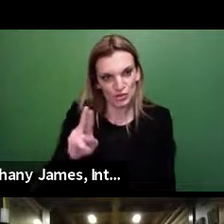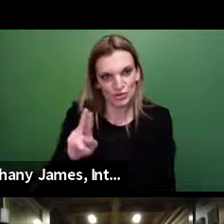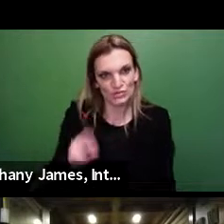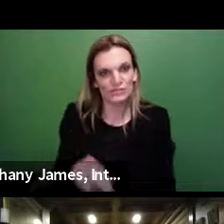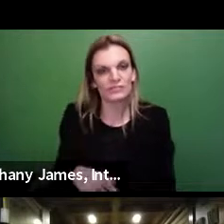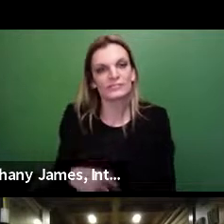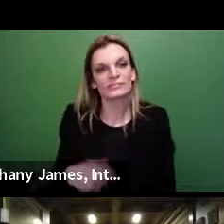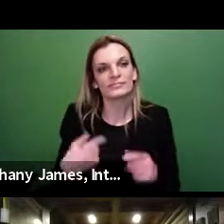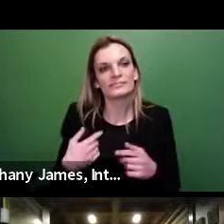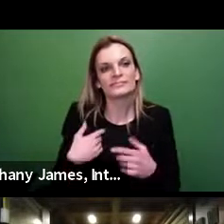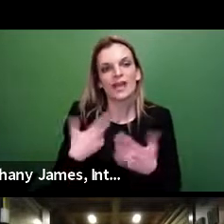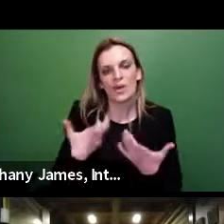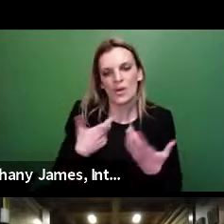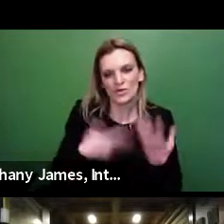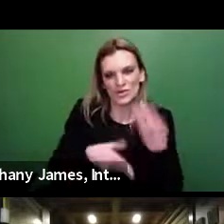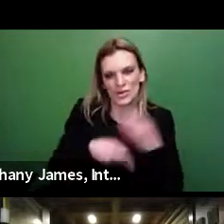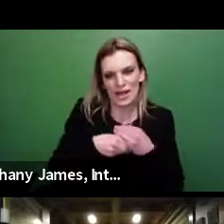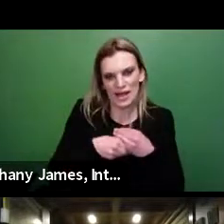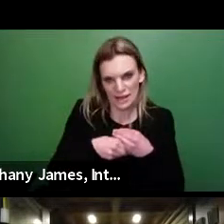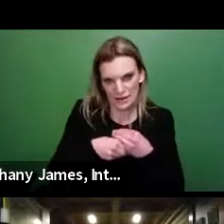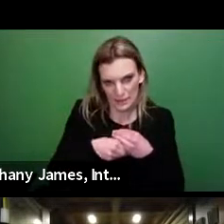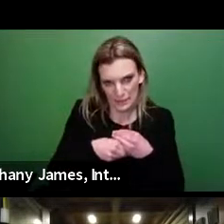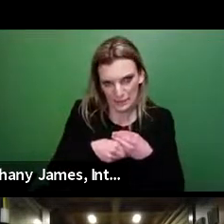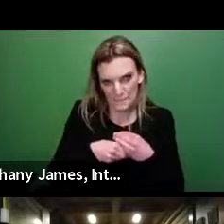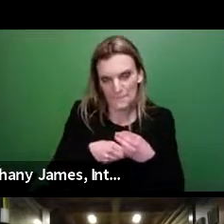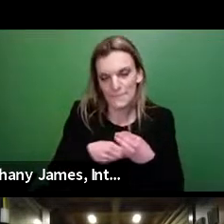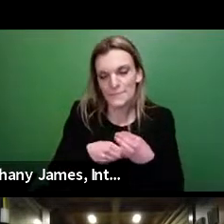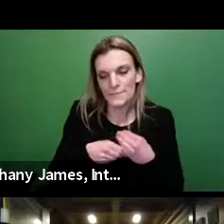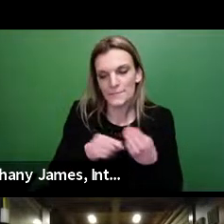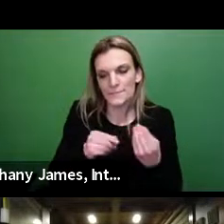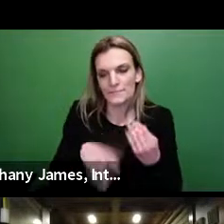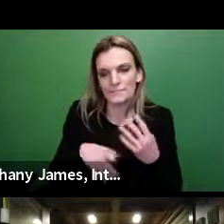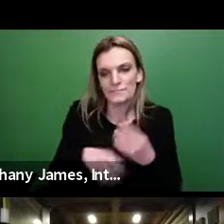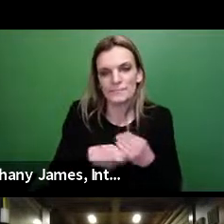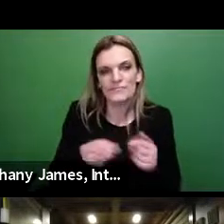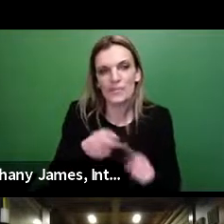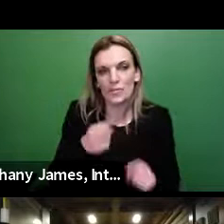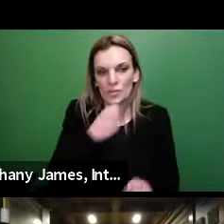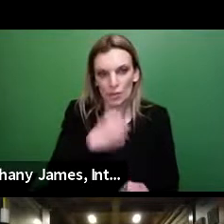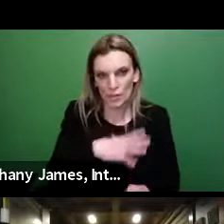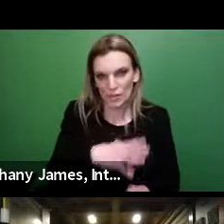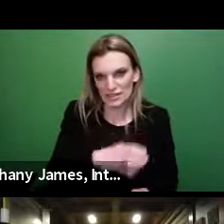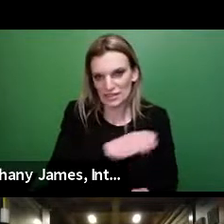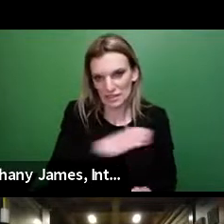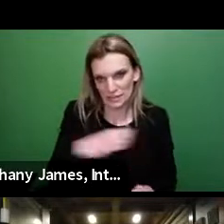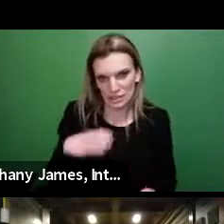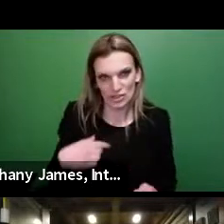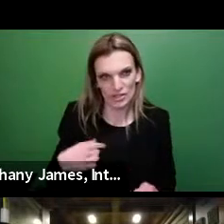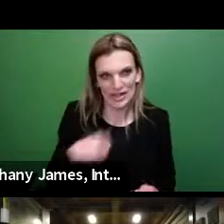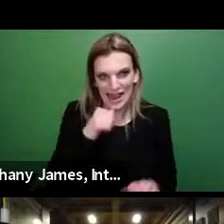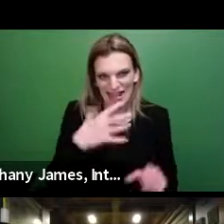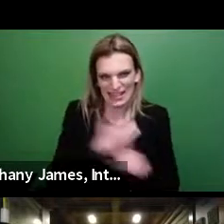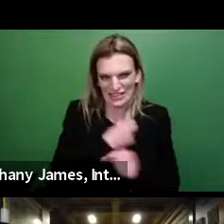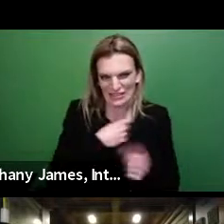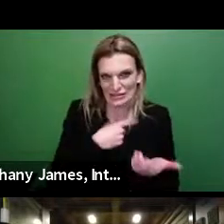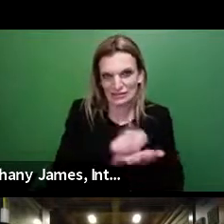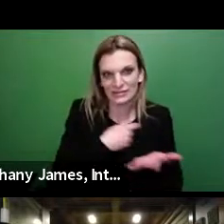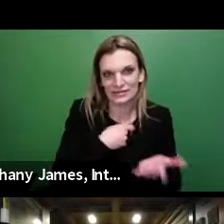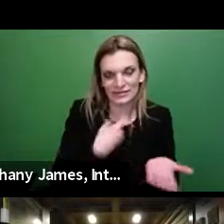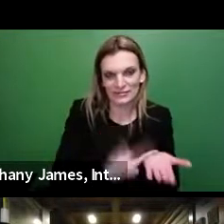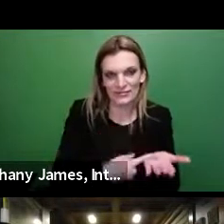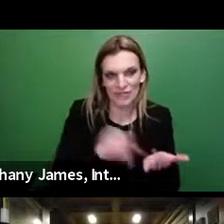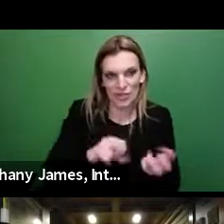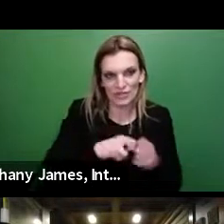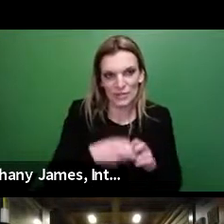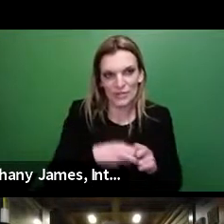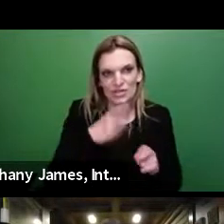just wanted to piggyback on a couple of things. One from the Michigan Women's Commission. I didn't get a chance to comment on one of those topics